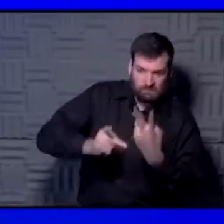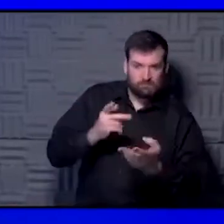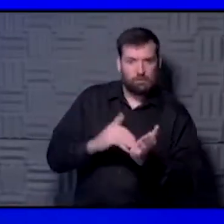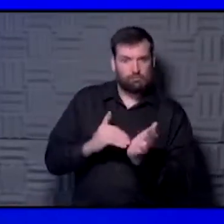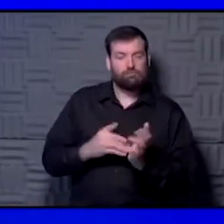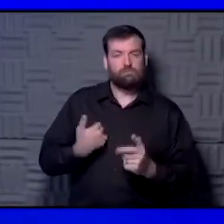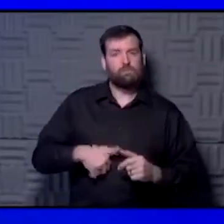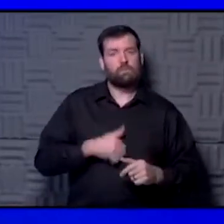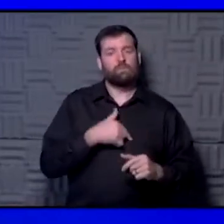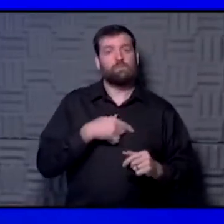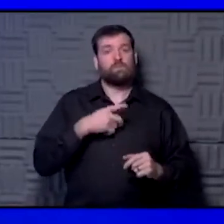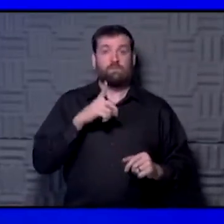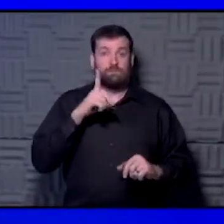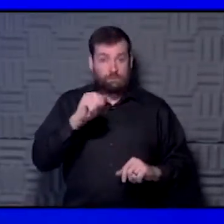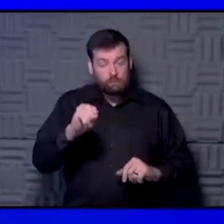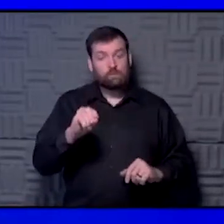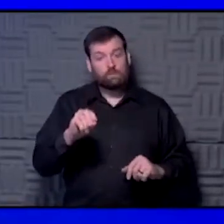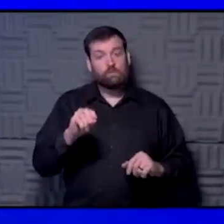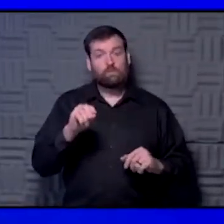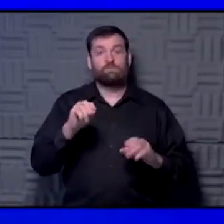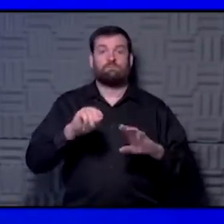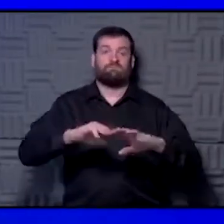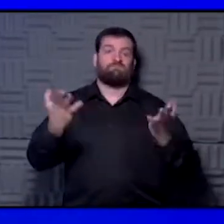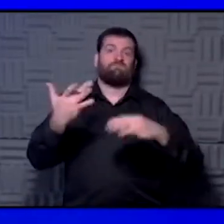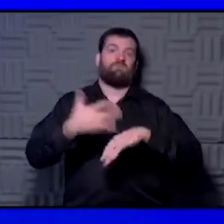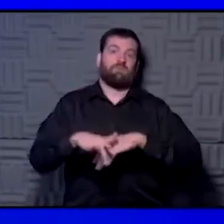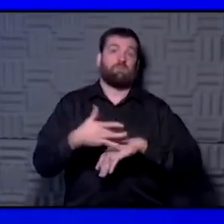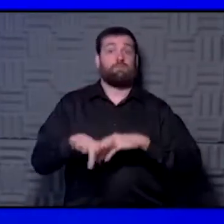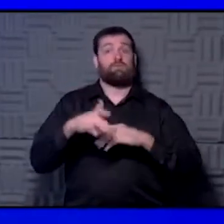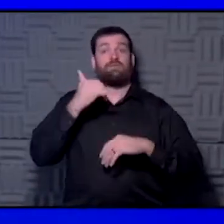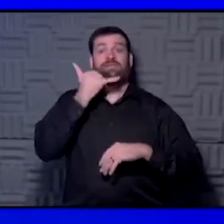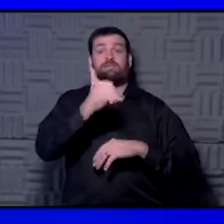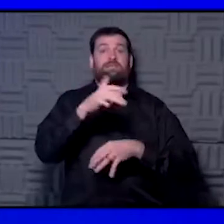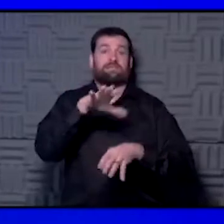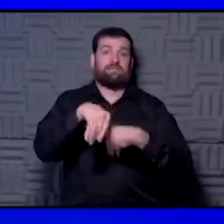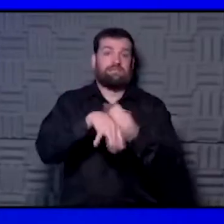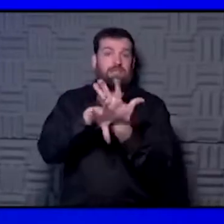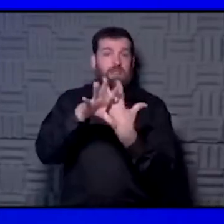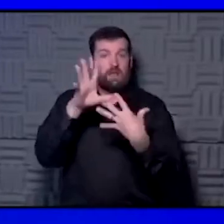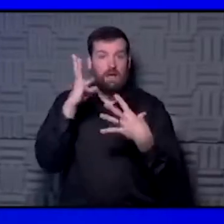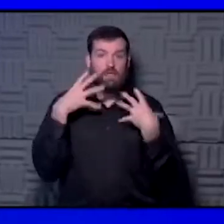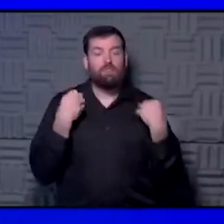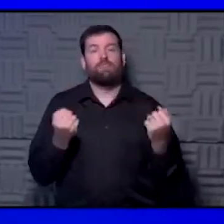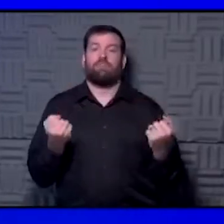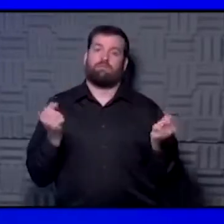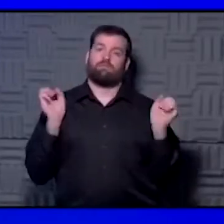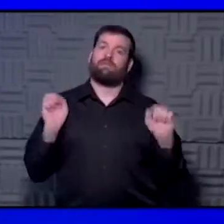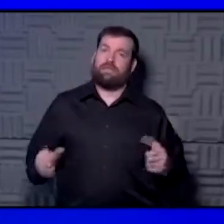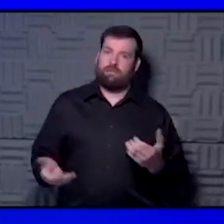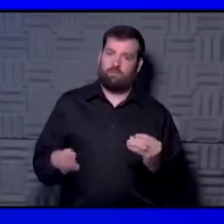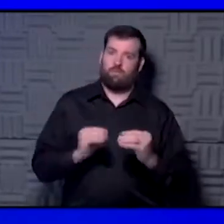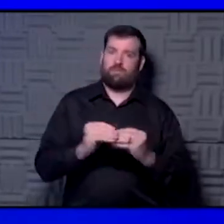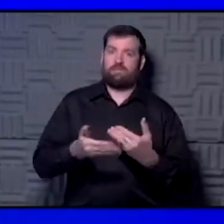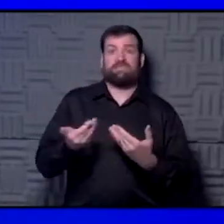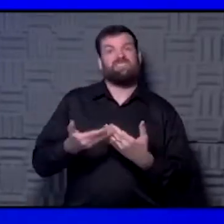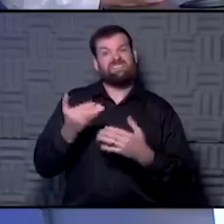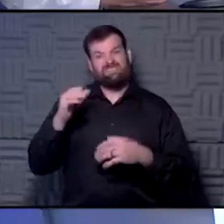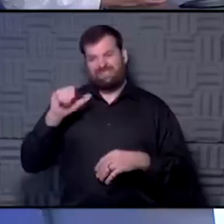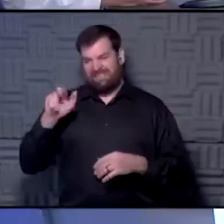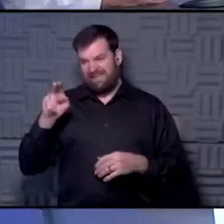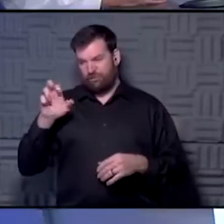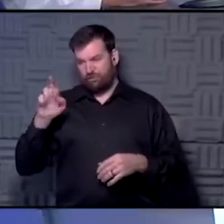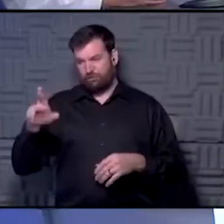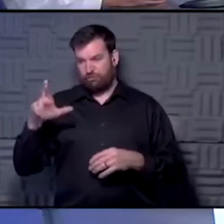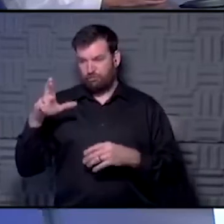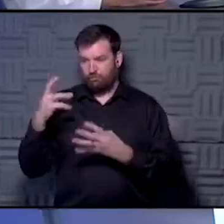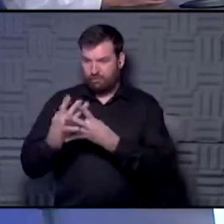do open up spots, and with telehealth, that helps to be able to see you. And it is important to get cancer screening and vaccines. And this